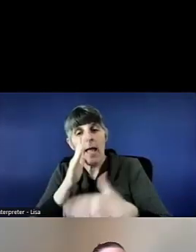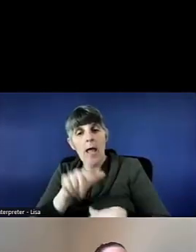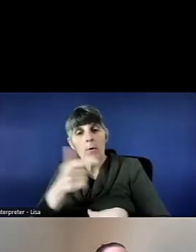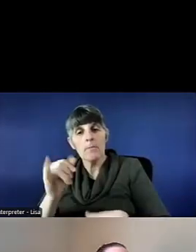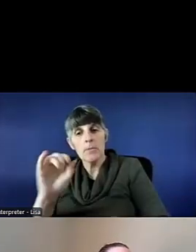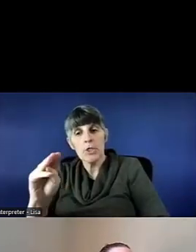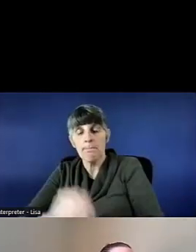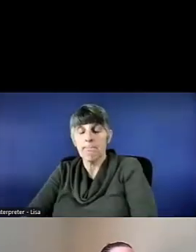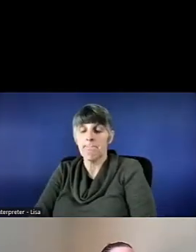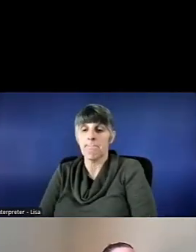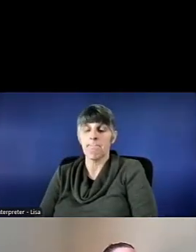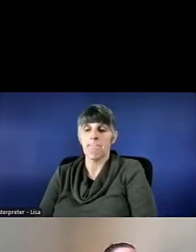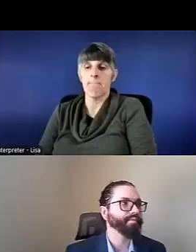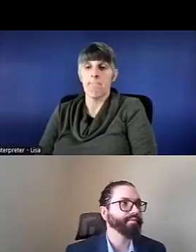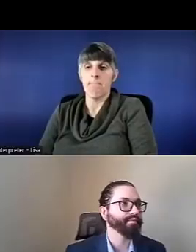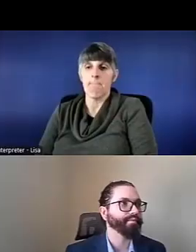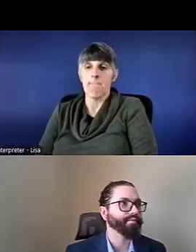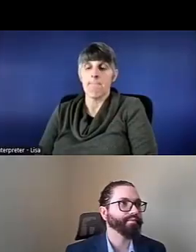Jim.